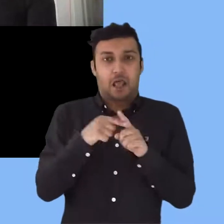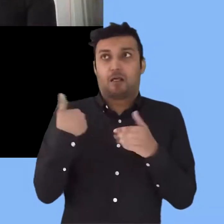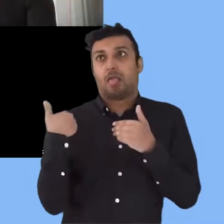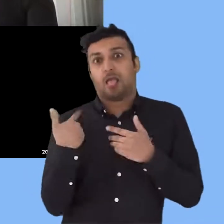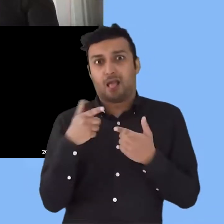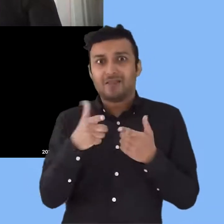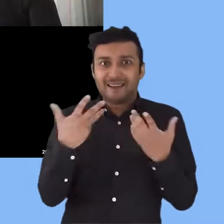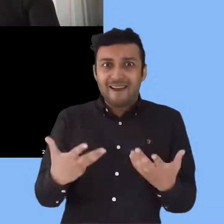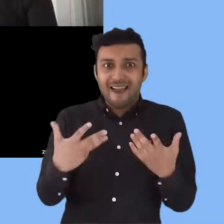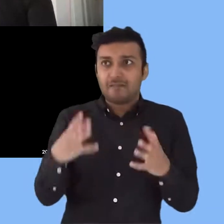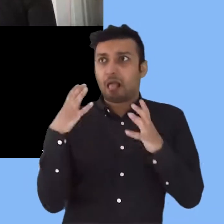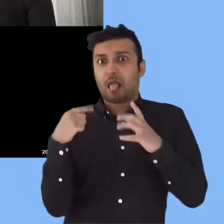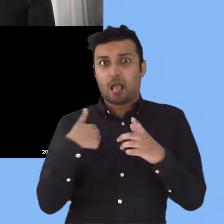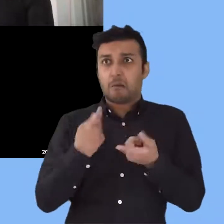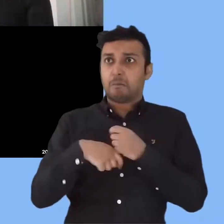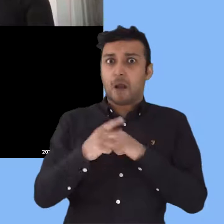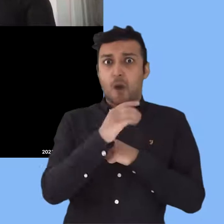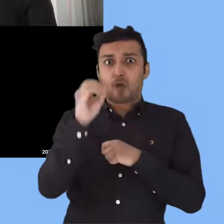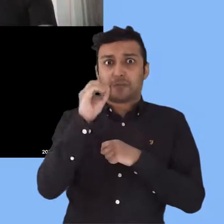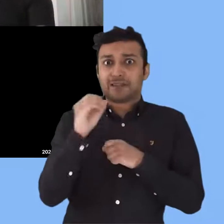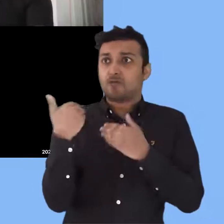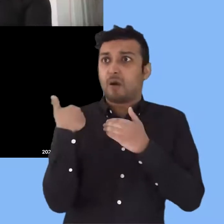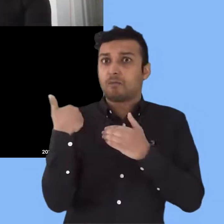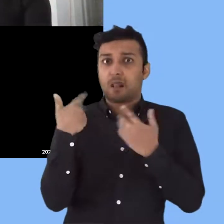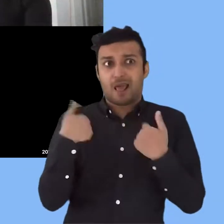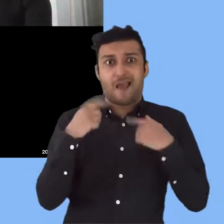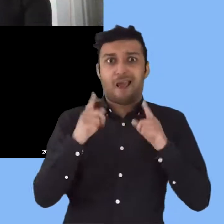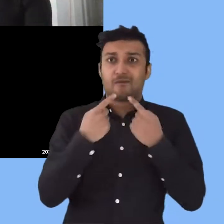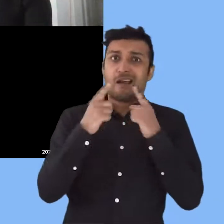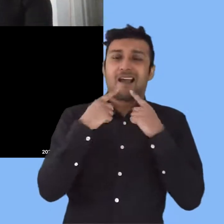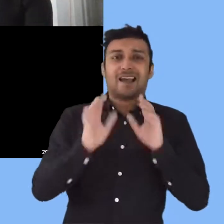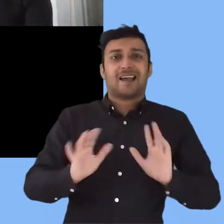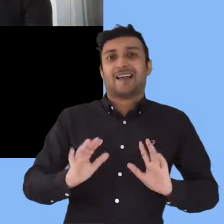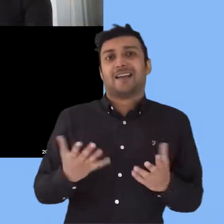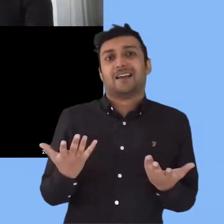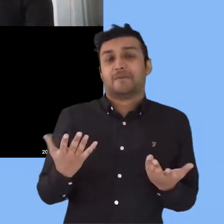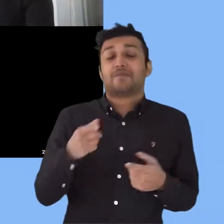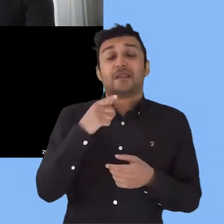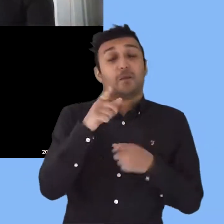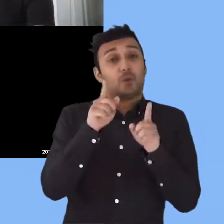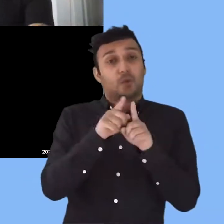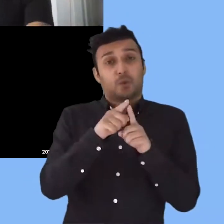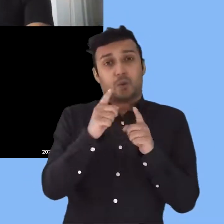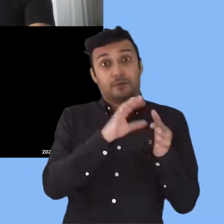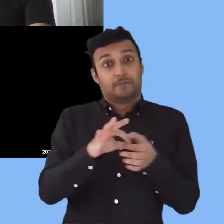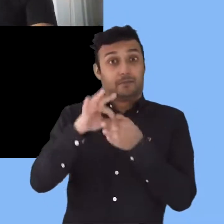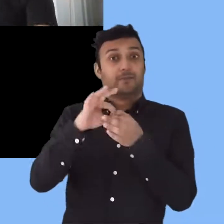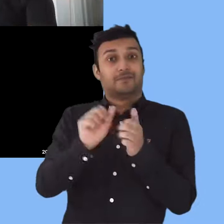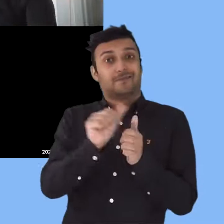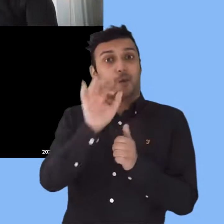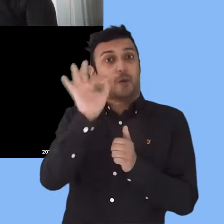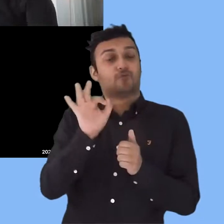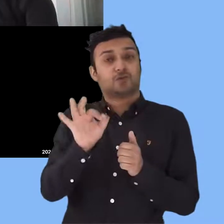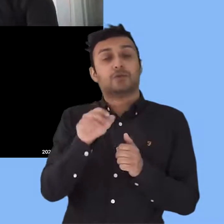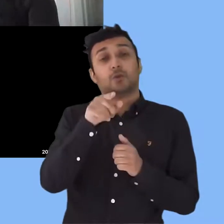heavy load to carry. But it leads me on to another question that's come through, Shaddai. Do you think more can be